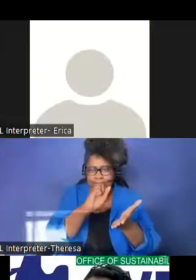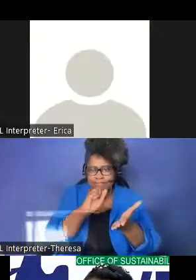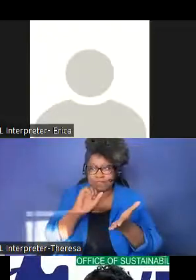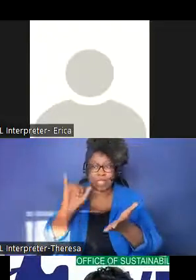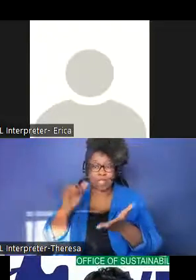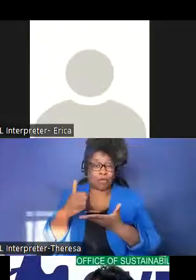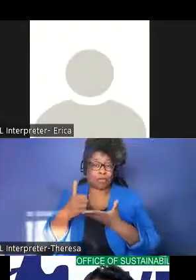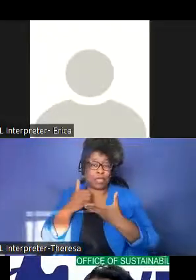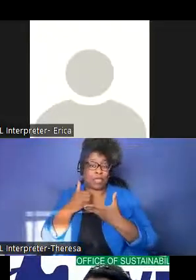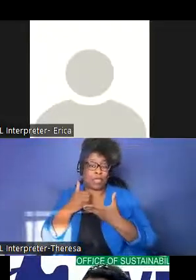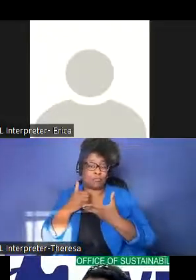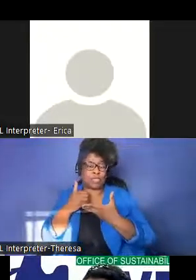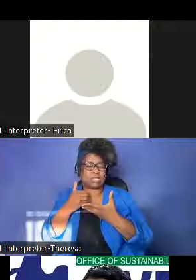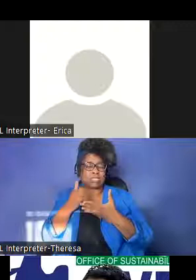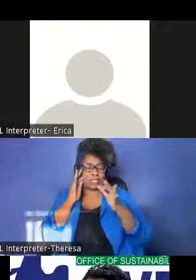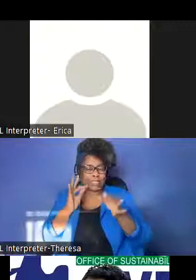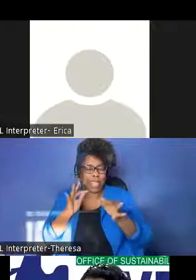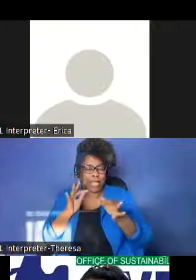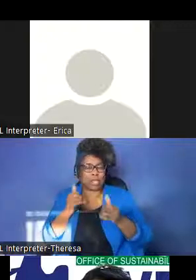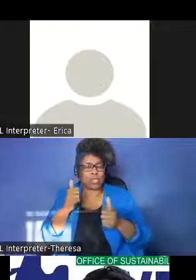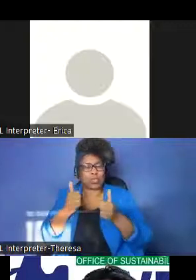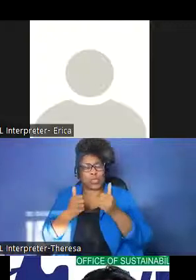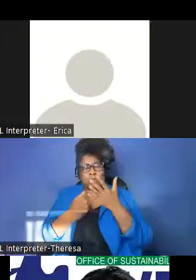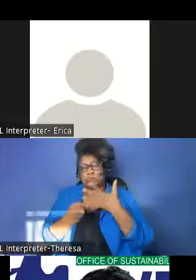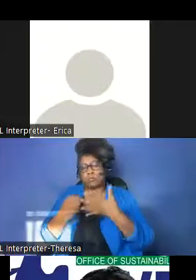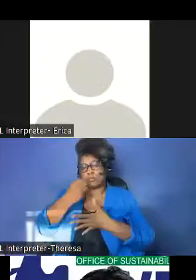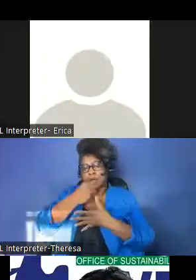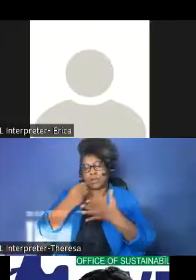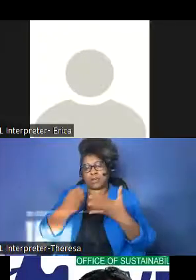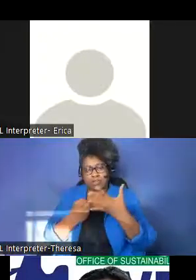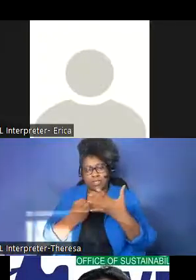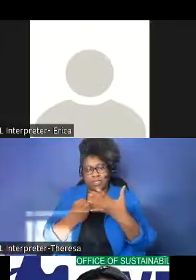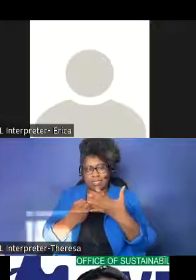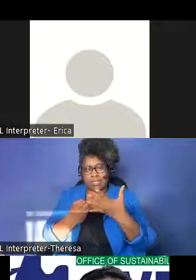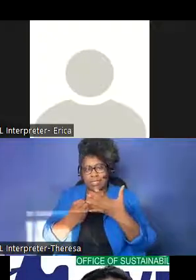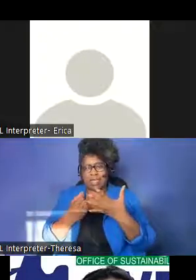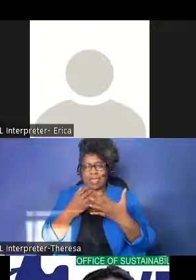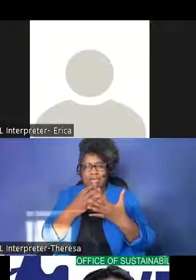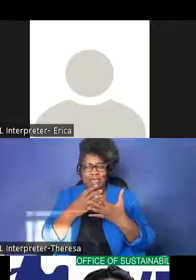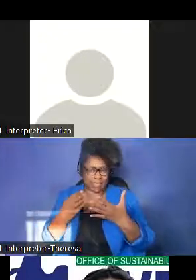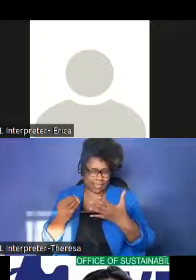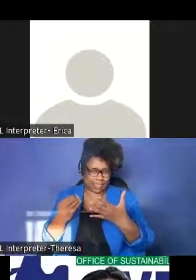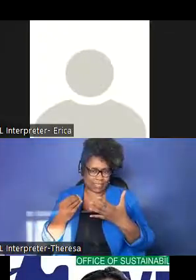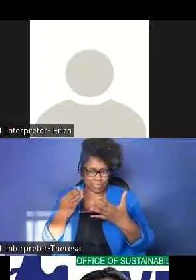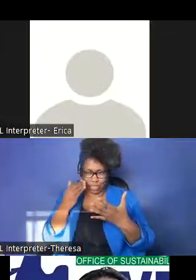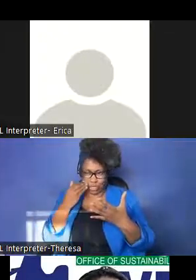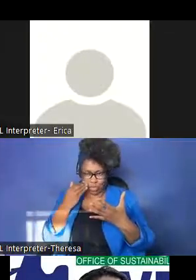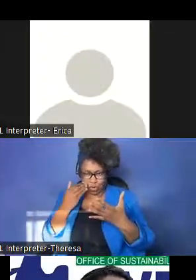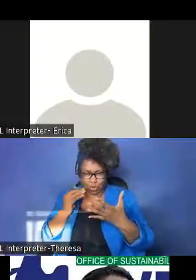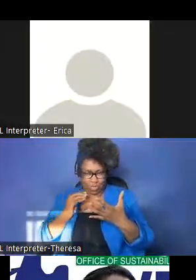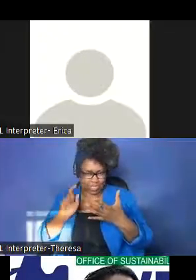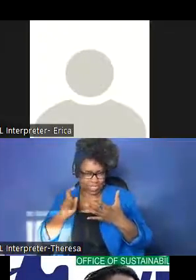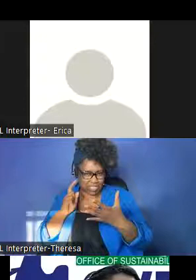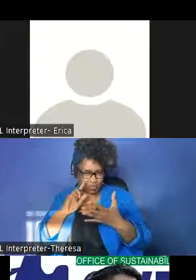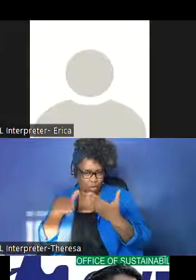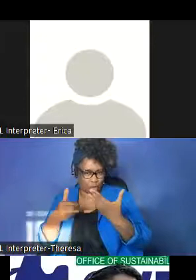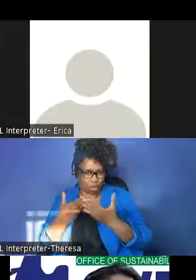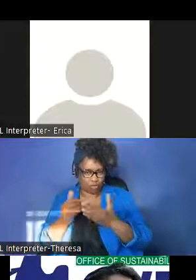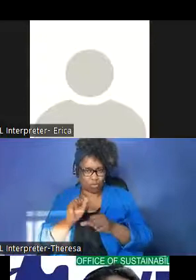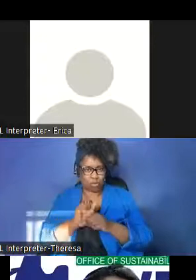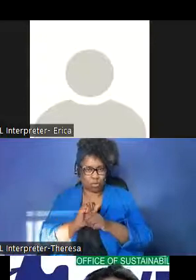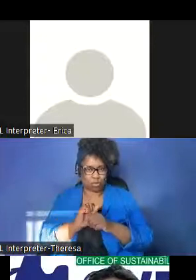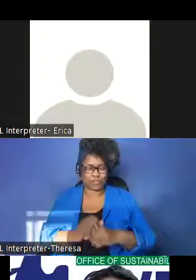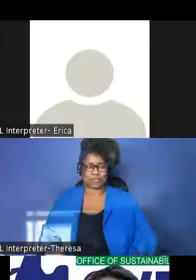our prioritization and in our efforts to make the case for the needs for all of this work. We're